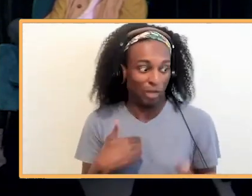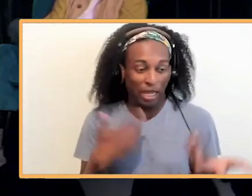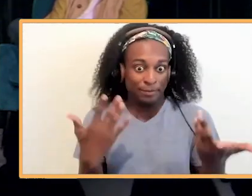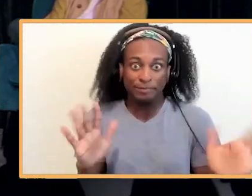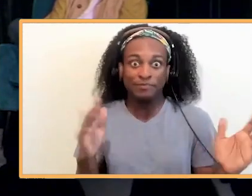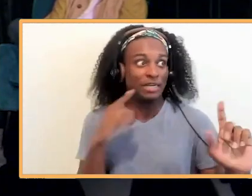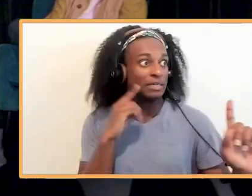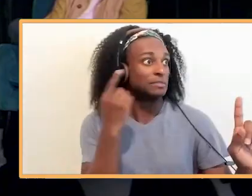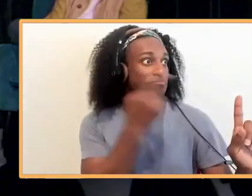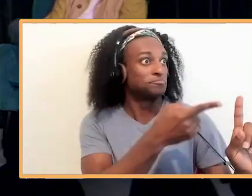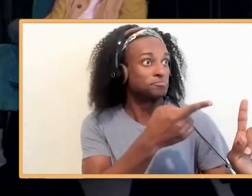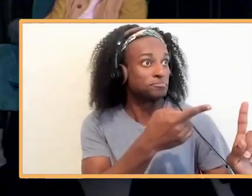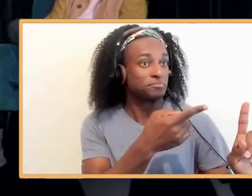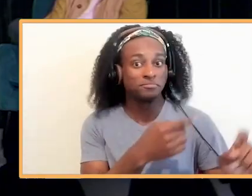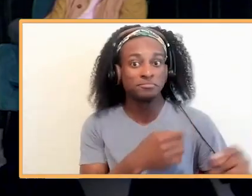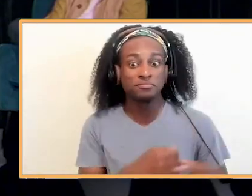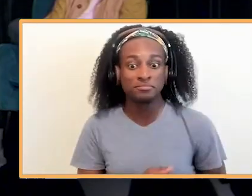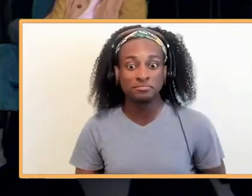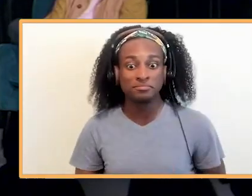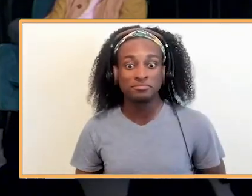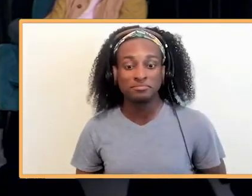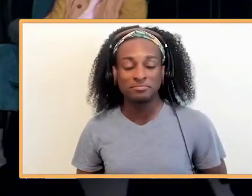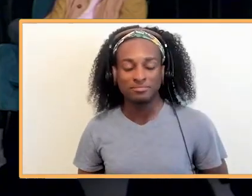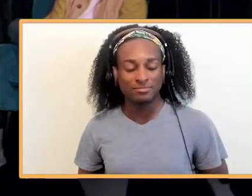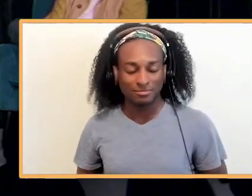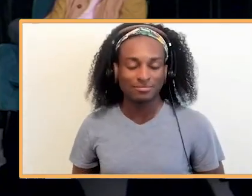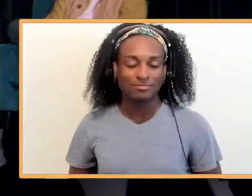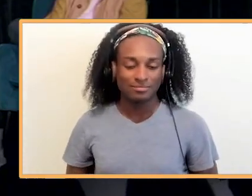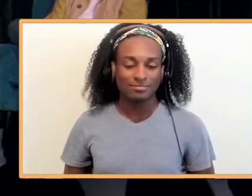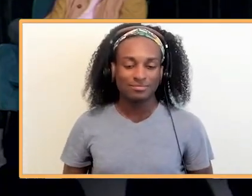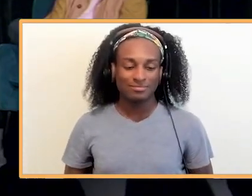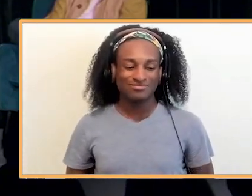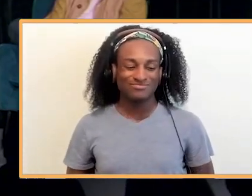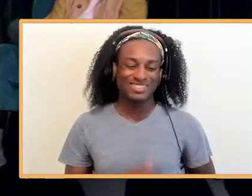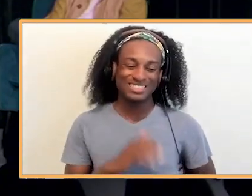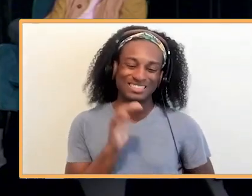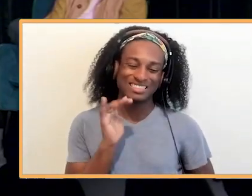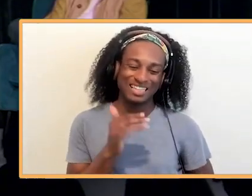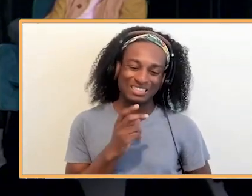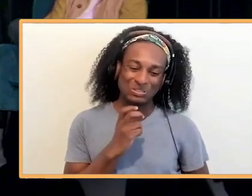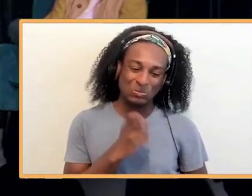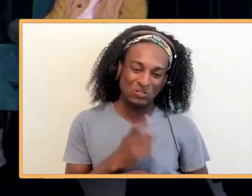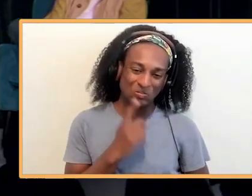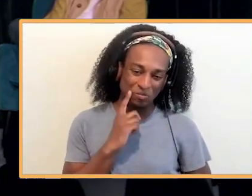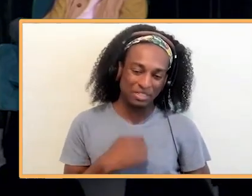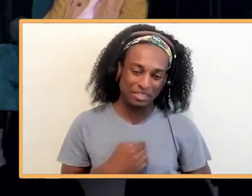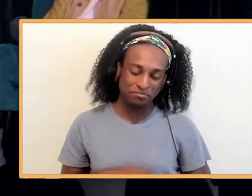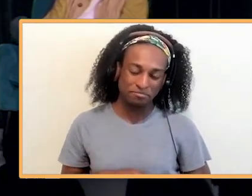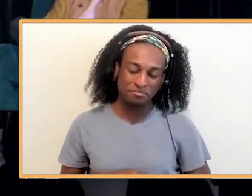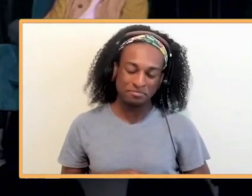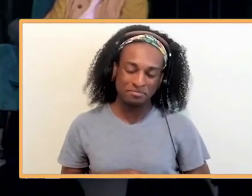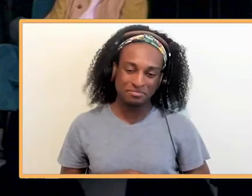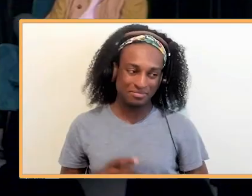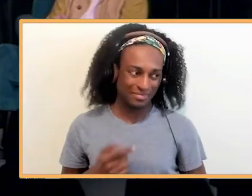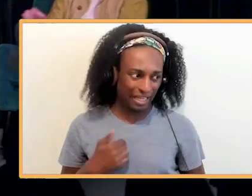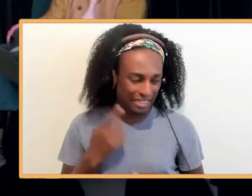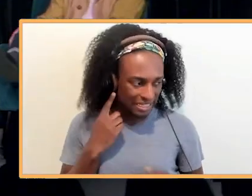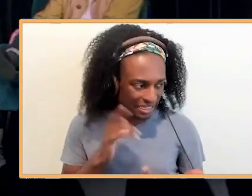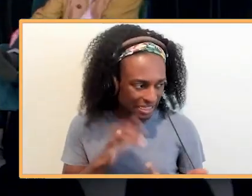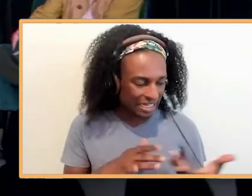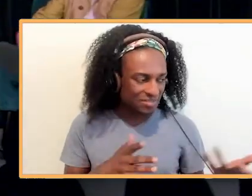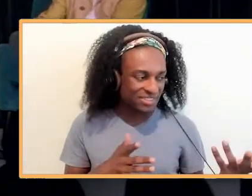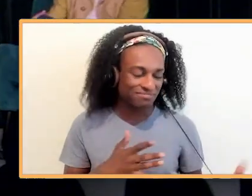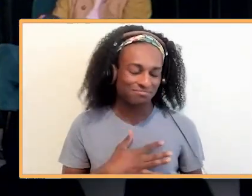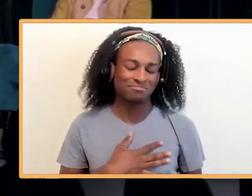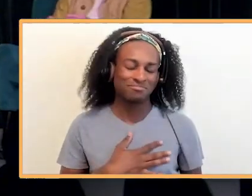I think that's the hardest thing for me, right? That's so painful when I hear that because especially after